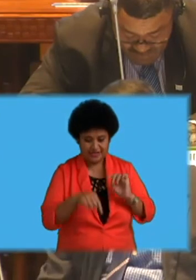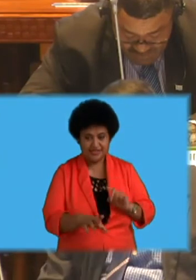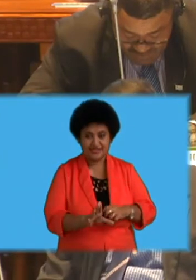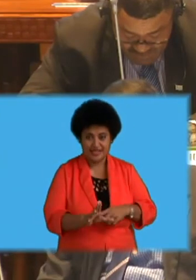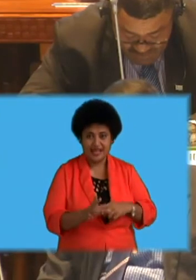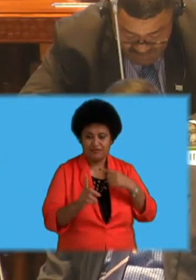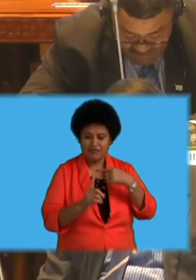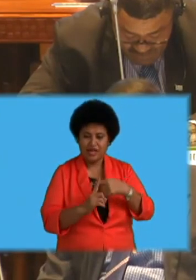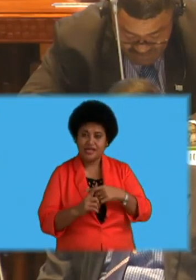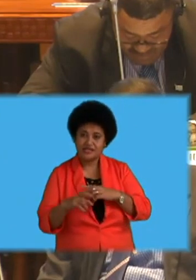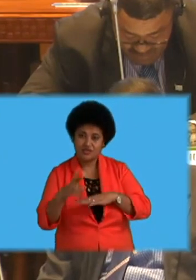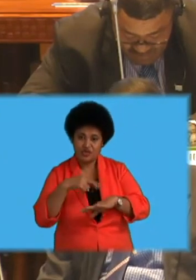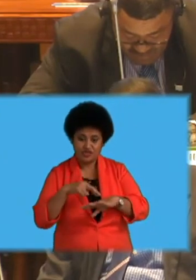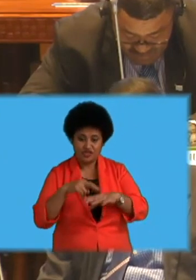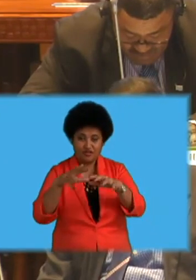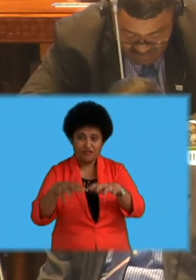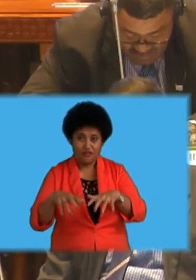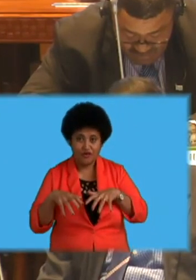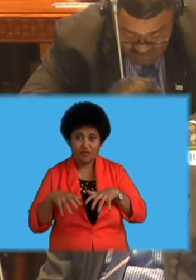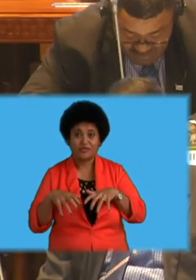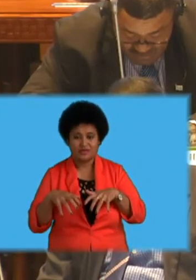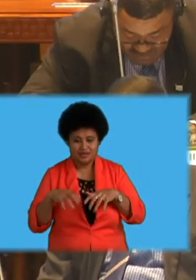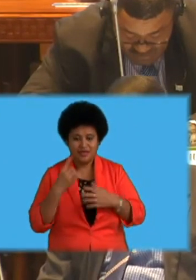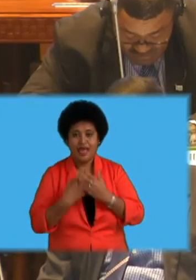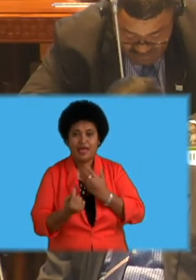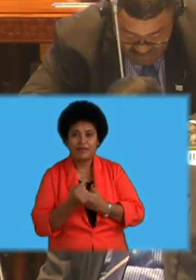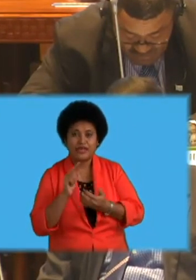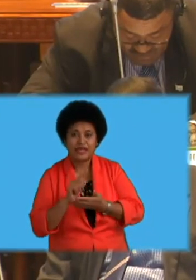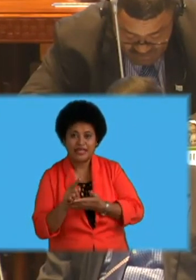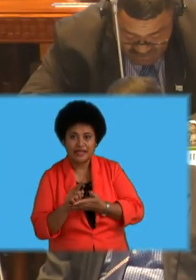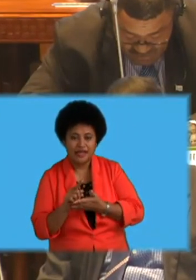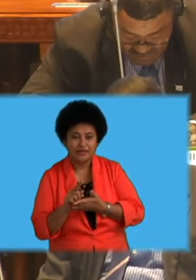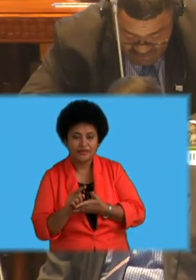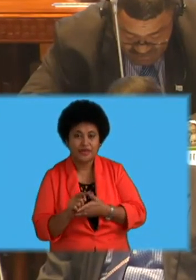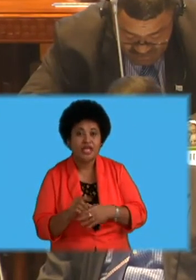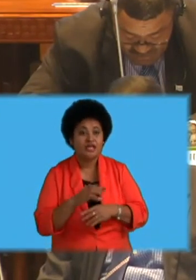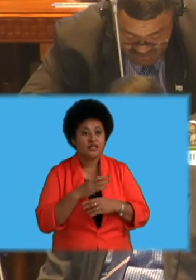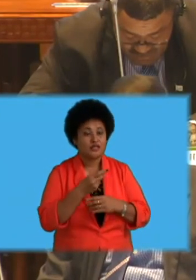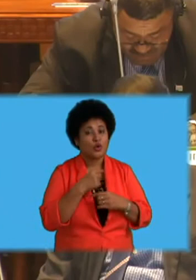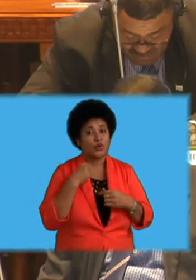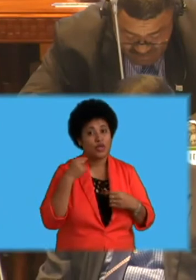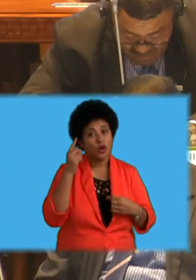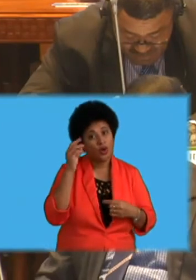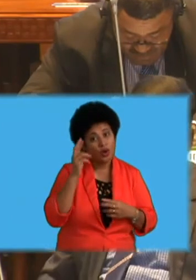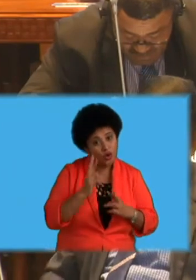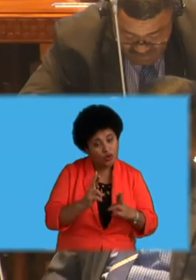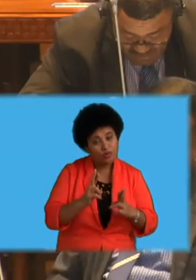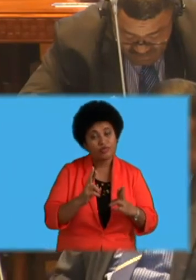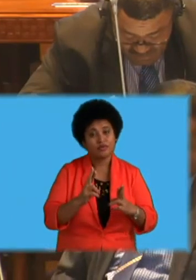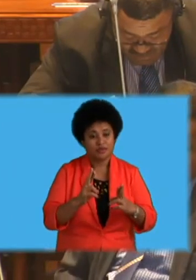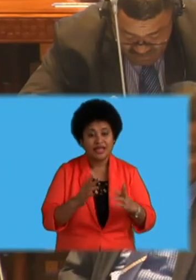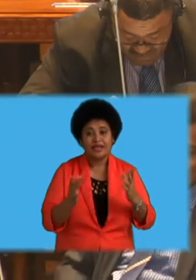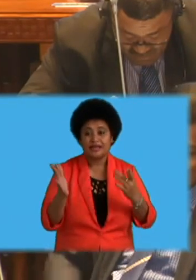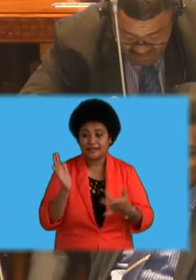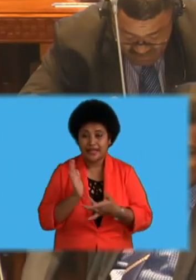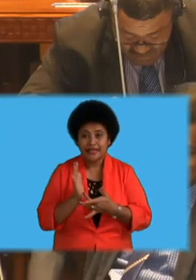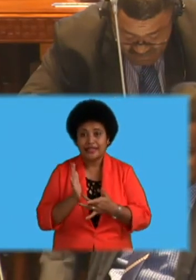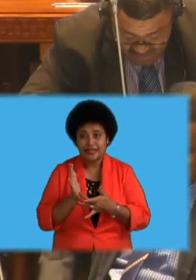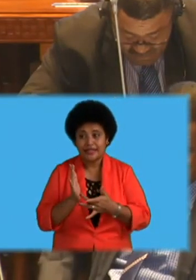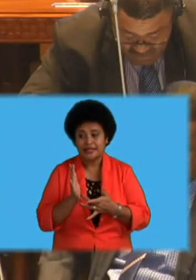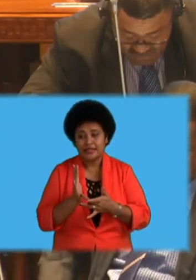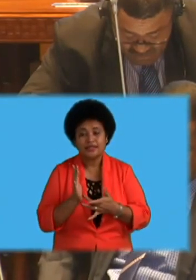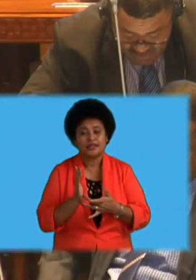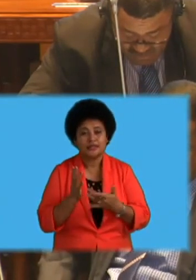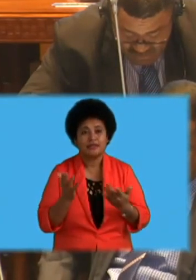regional forum on GIS that follows. We anticipate the technological innovations to be shared then